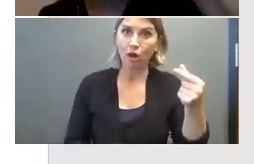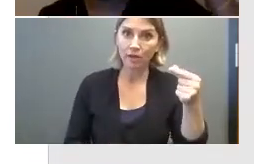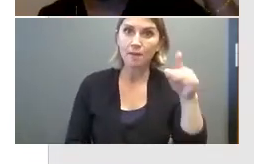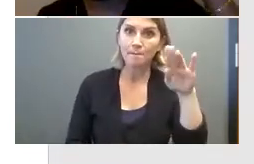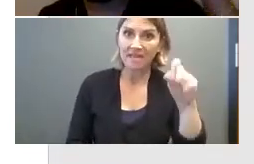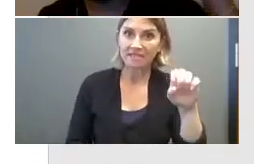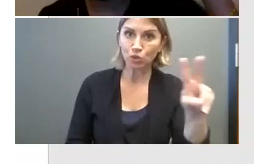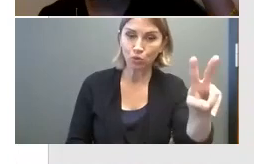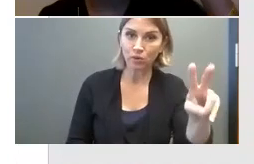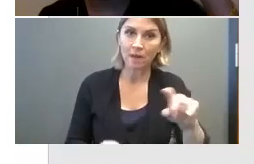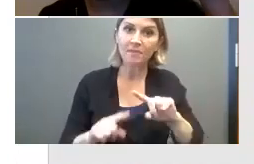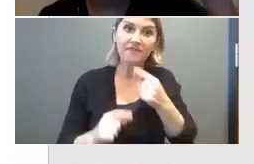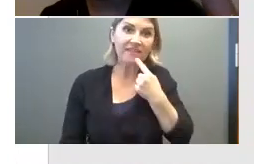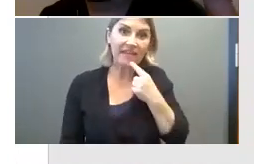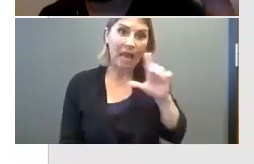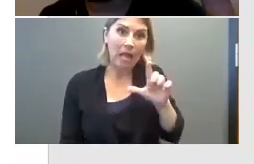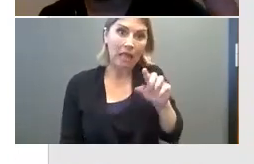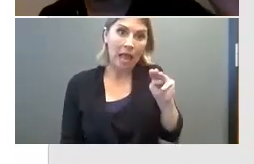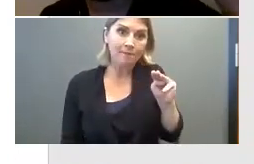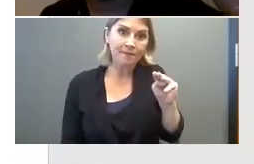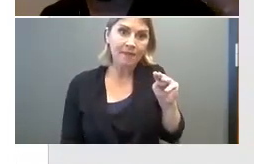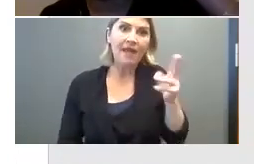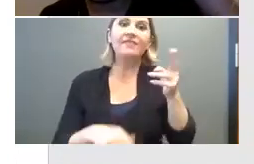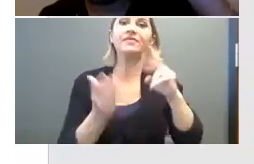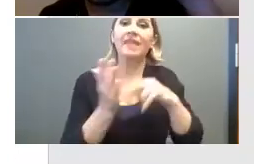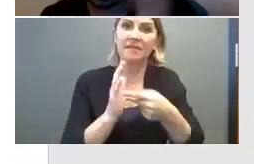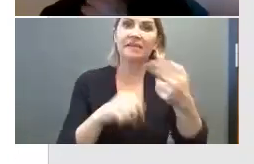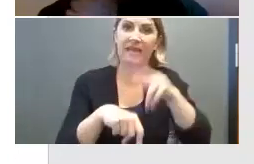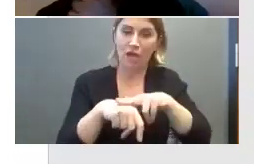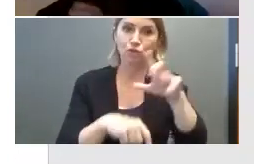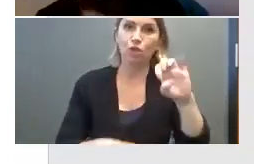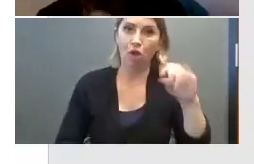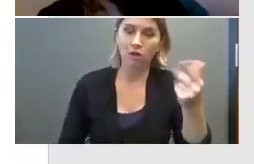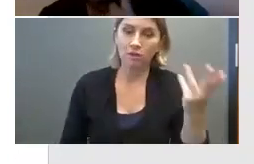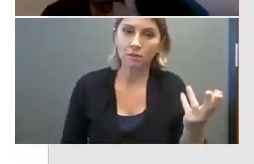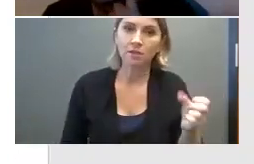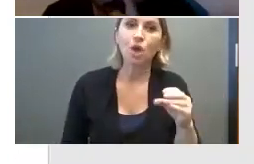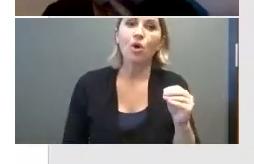If I use ln, that is going to be the natural log, that is log base e. Now,